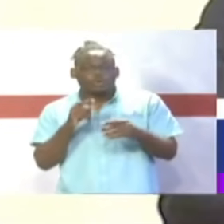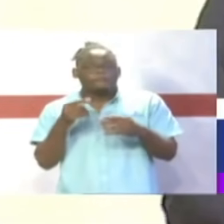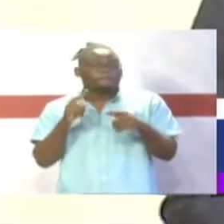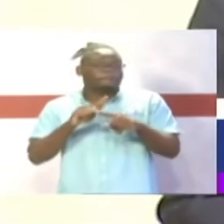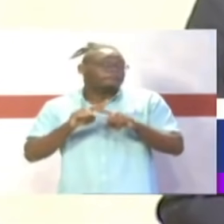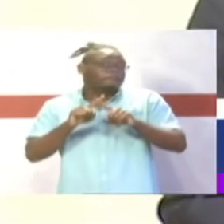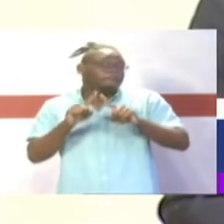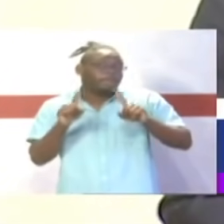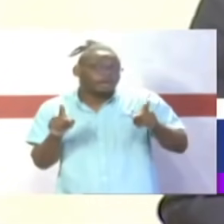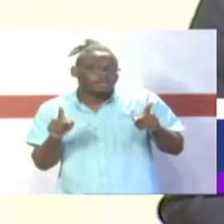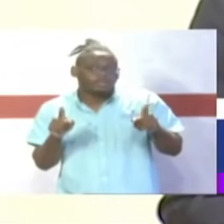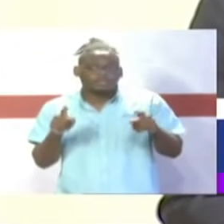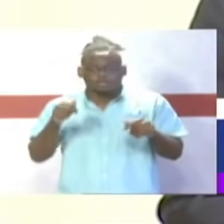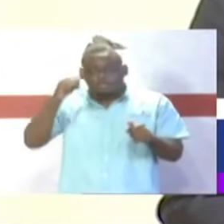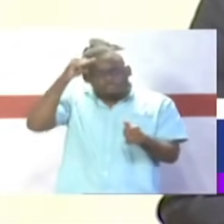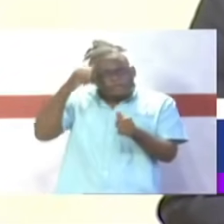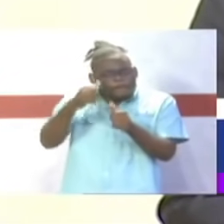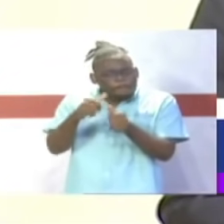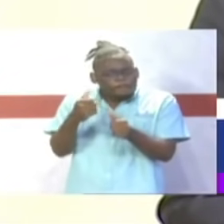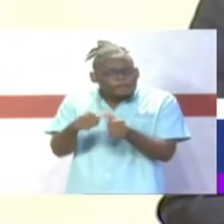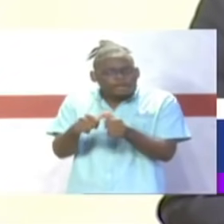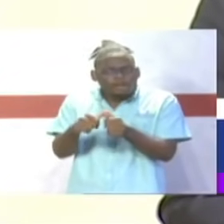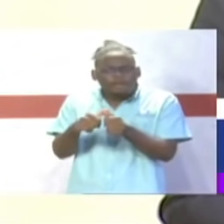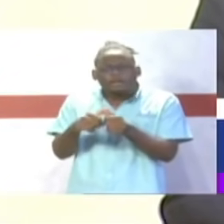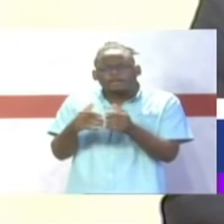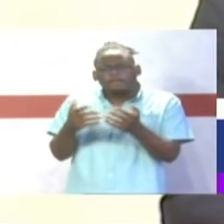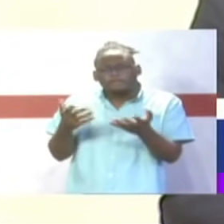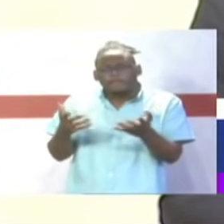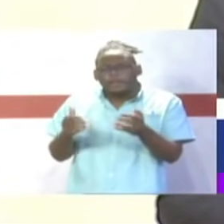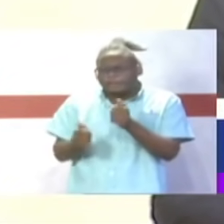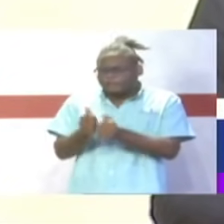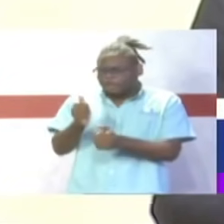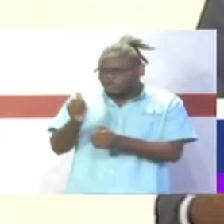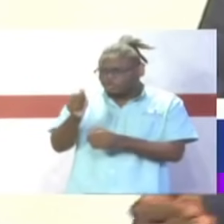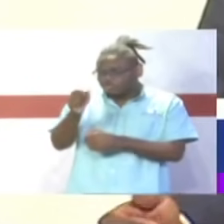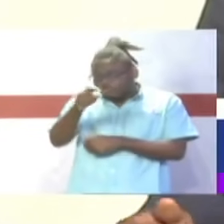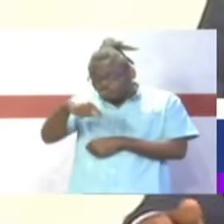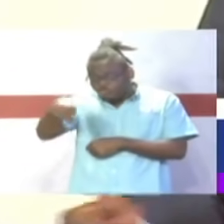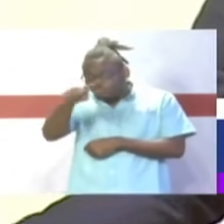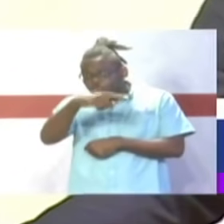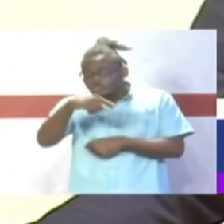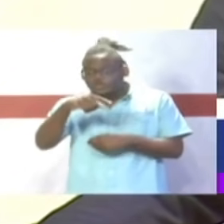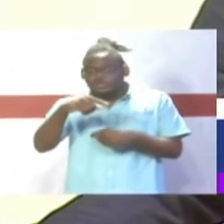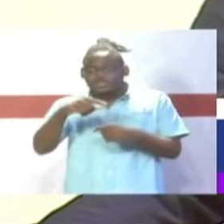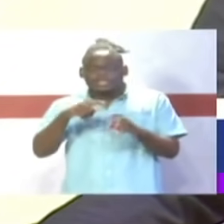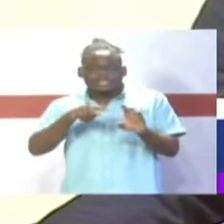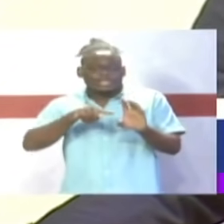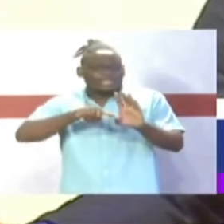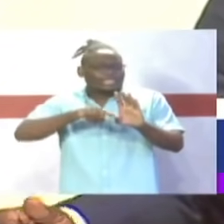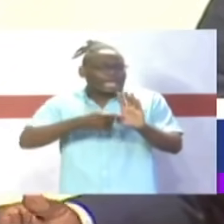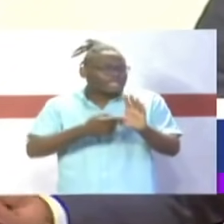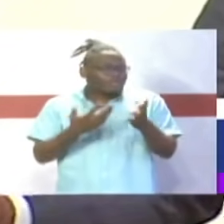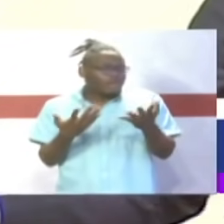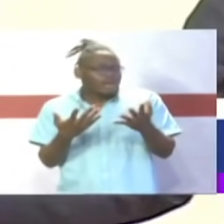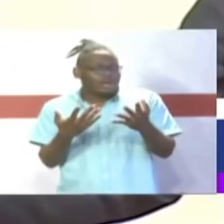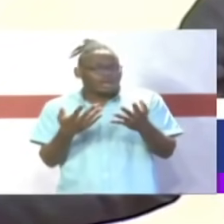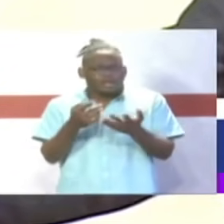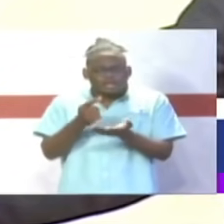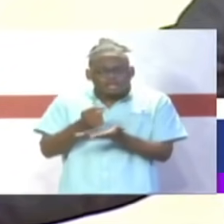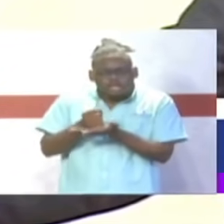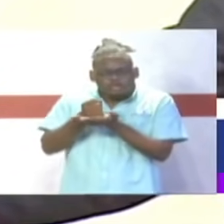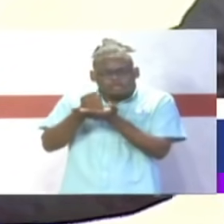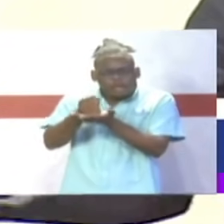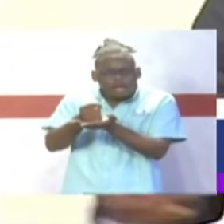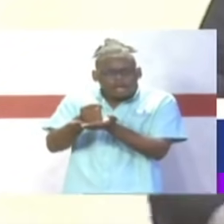200. So the majority of persons who start treatment will start treatment with CD4 counts well north of 200, right? 300,